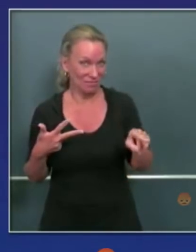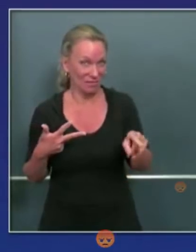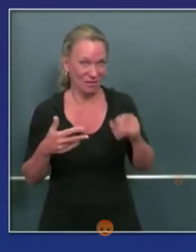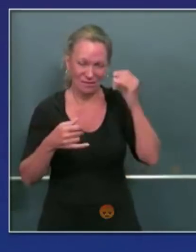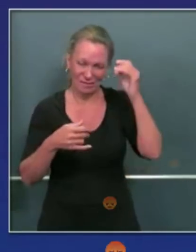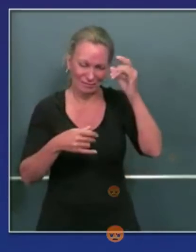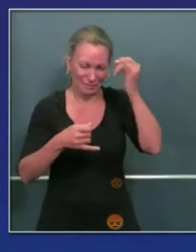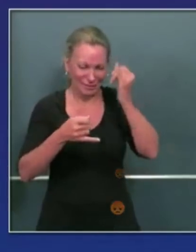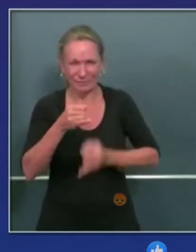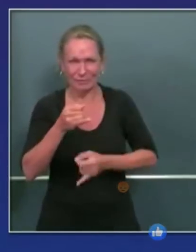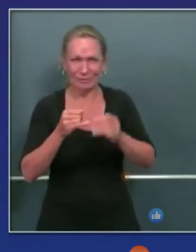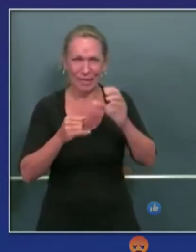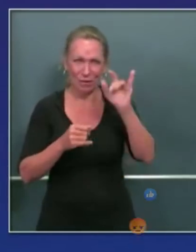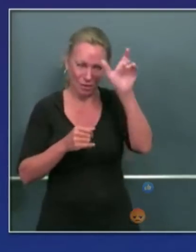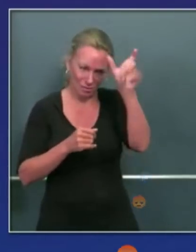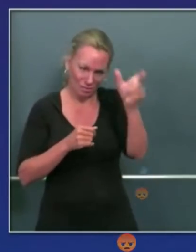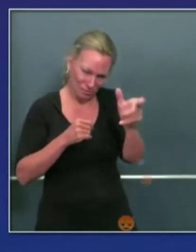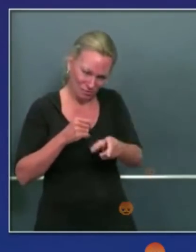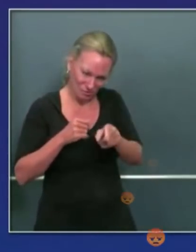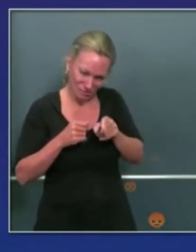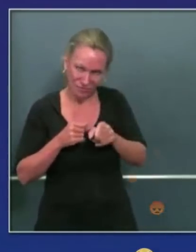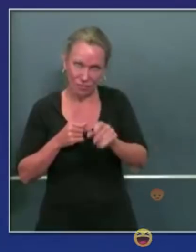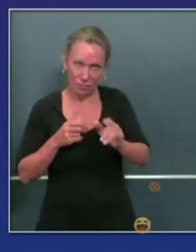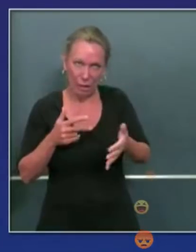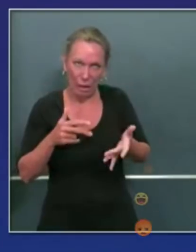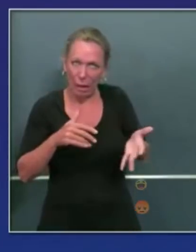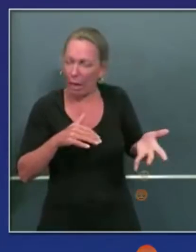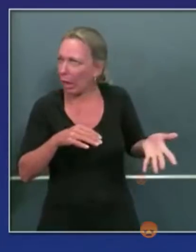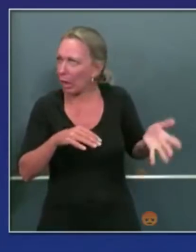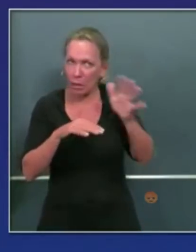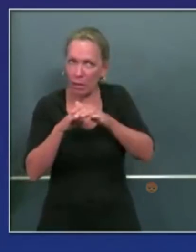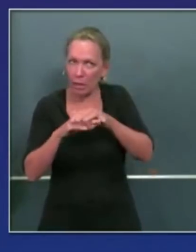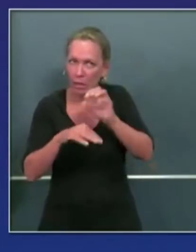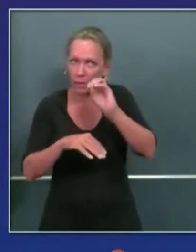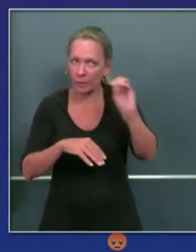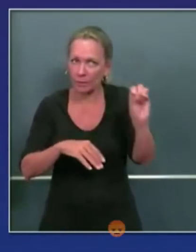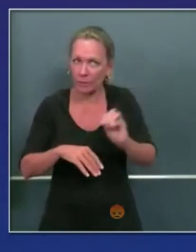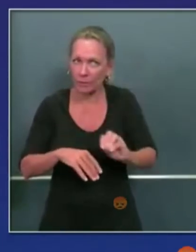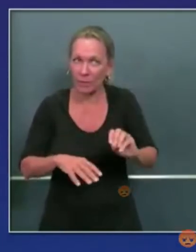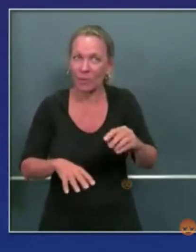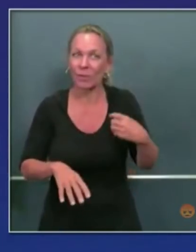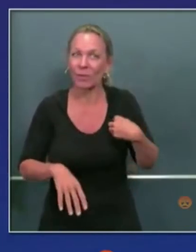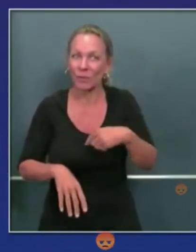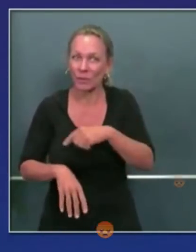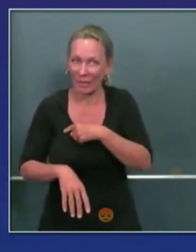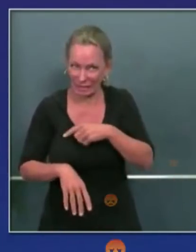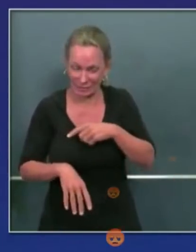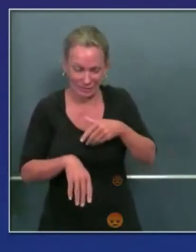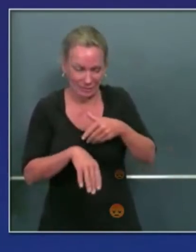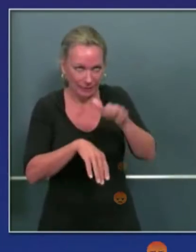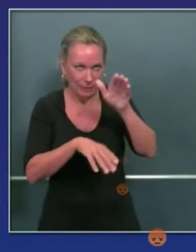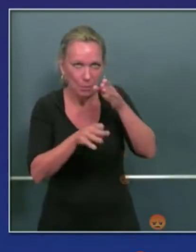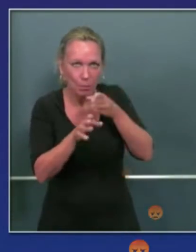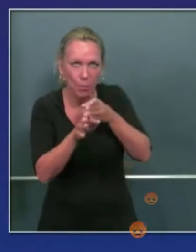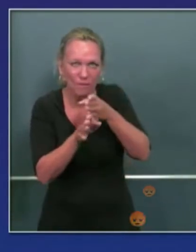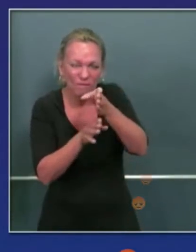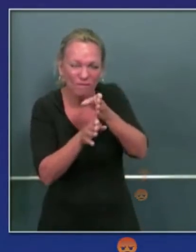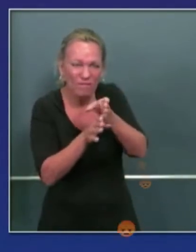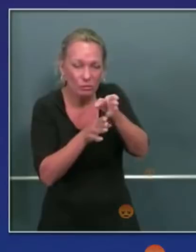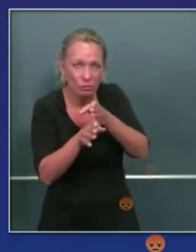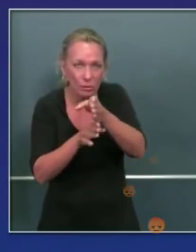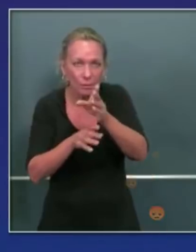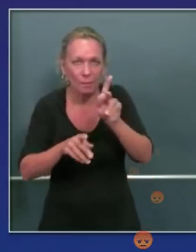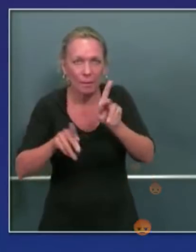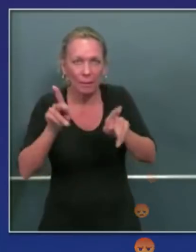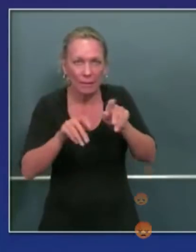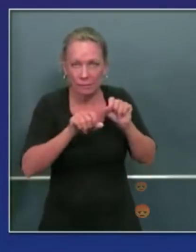engagement with Imperial liên quan County, tới and really looking closely ở not trong just các at the trại tù. the border with Imperial Mexico, County but also the border with thì Arizona,